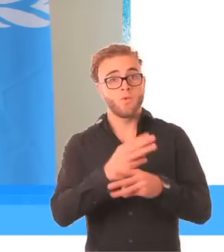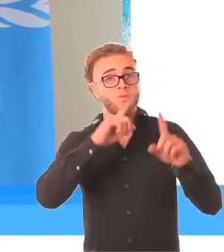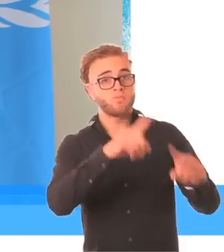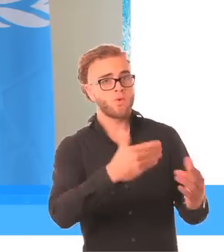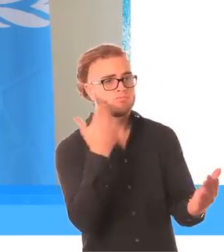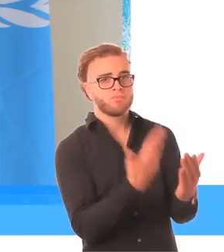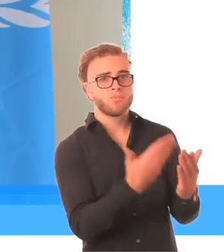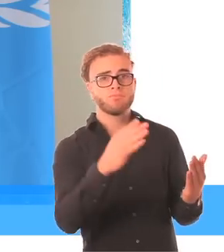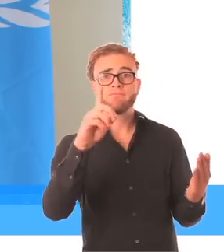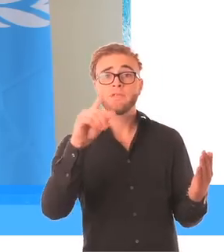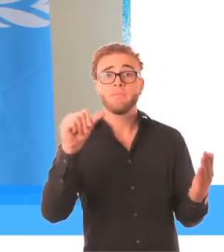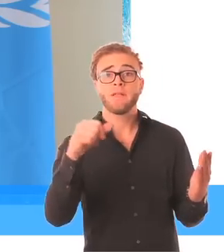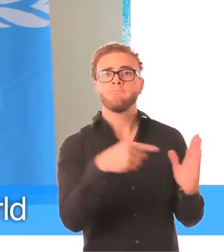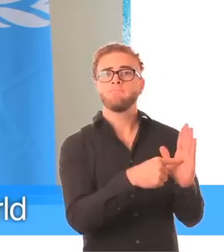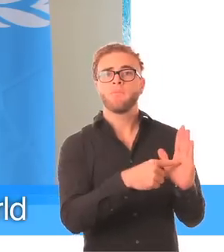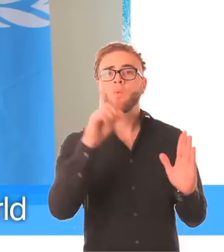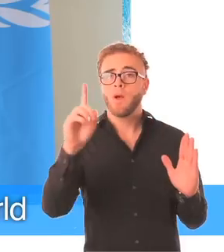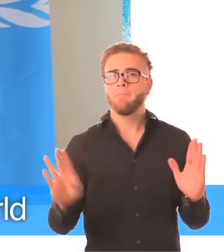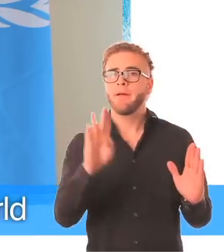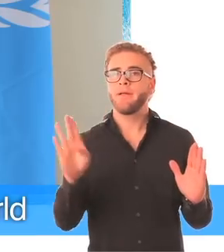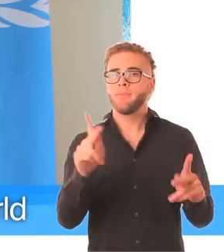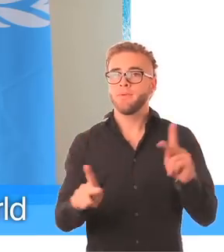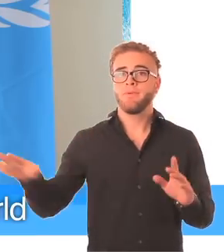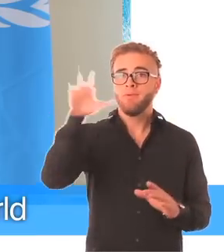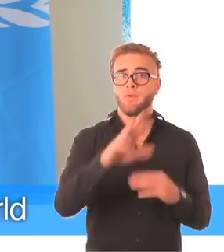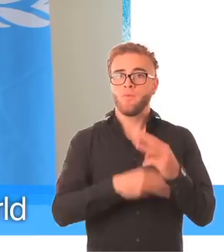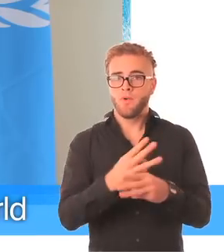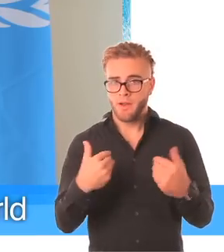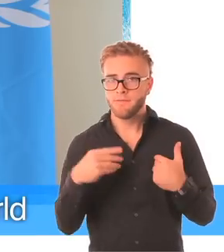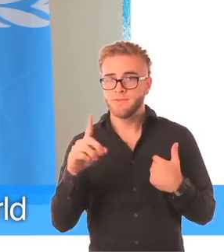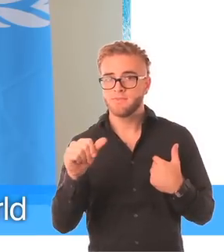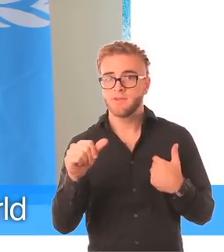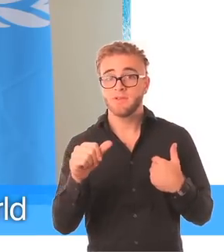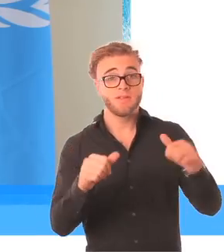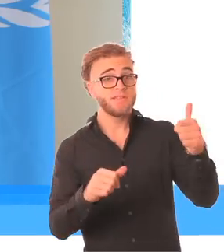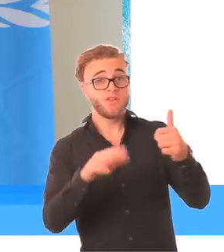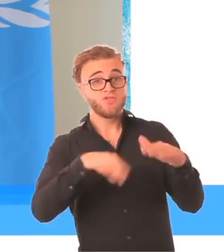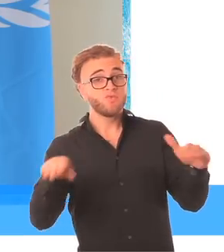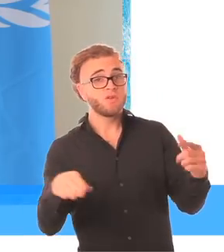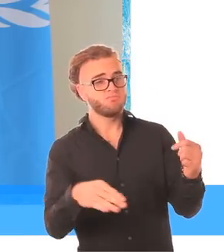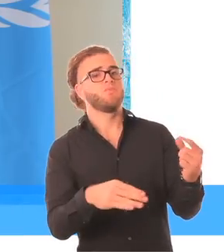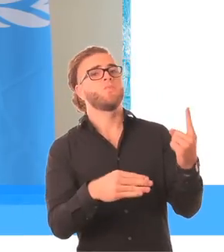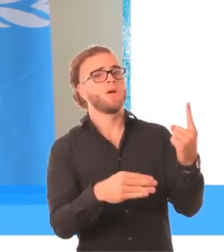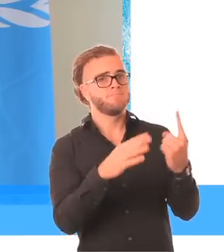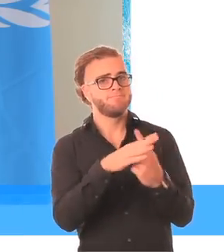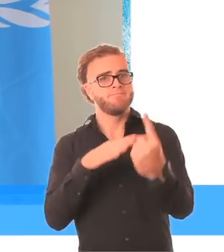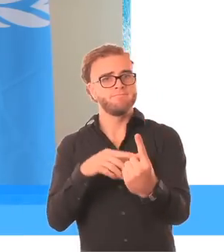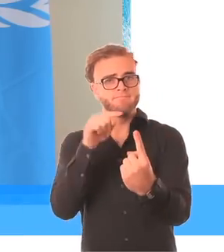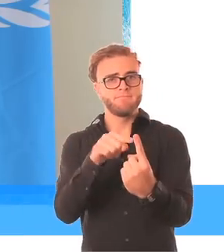1 billion people have a disability. At least 1 in every 10 children in the world has a disability,